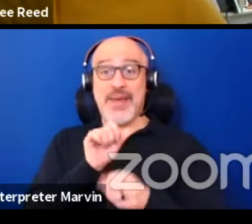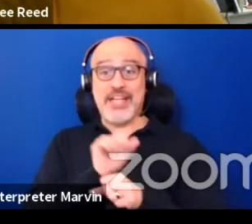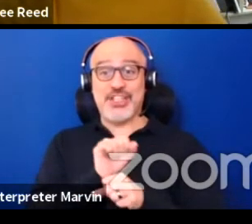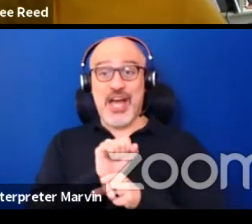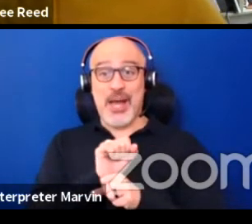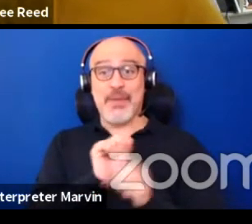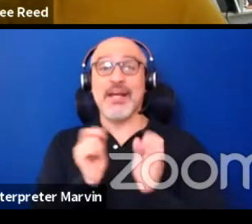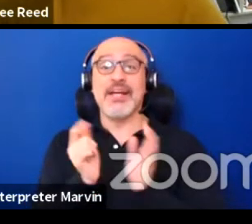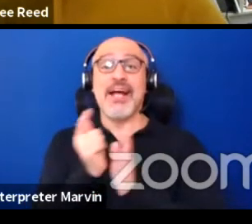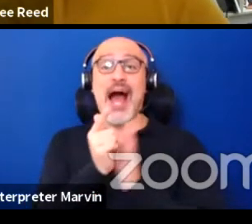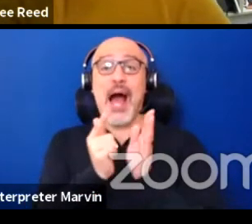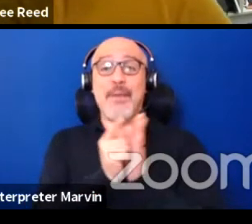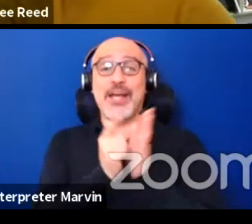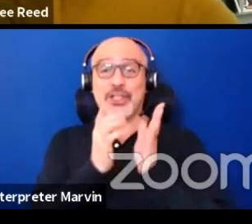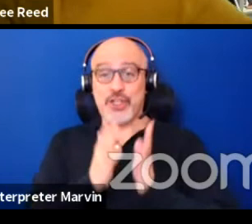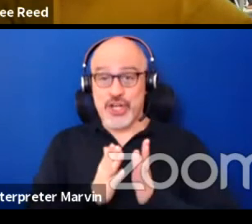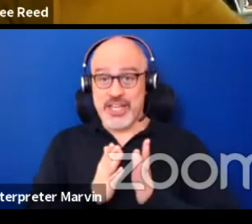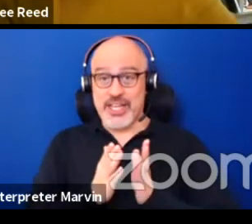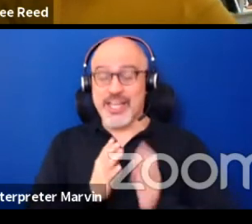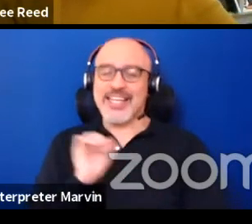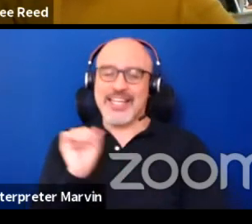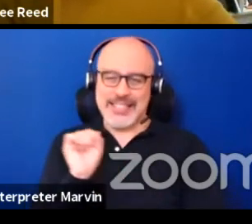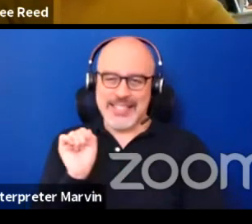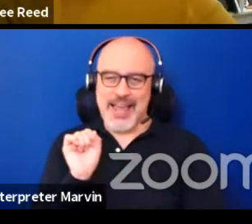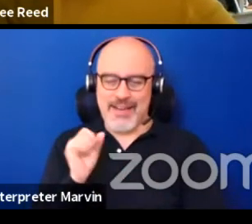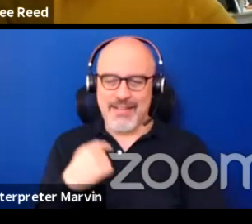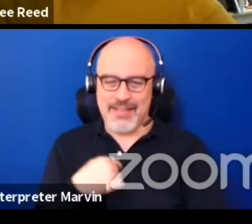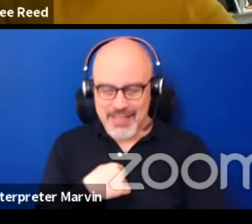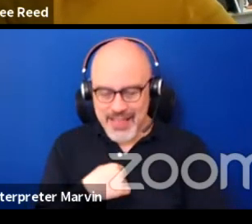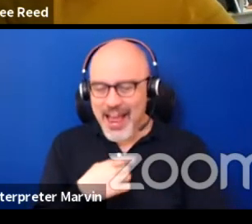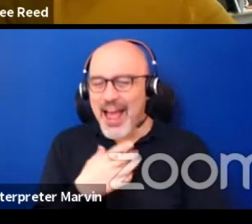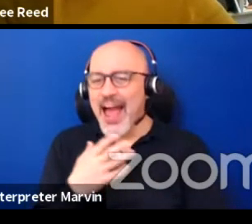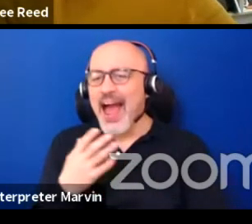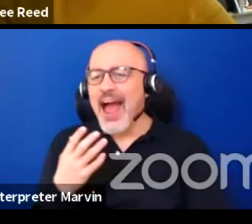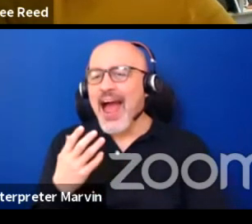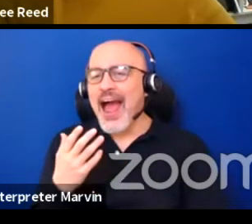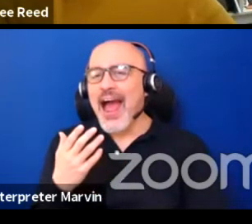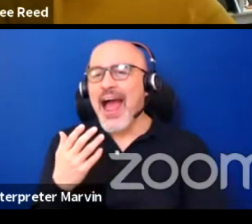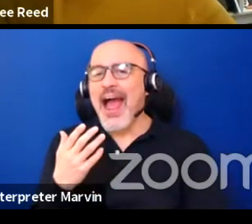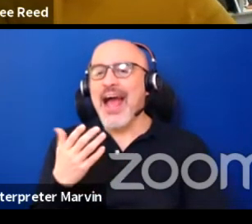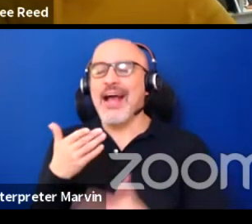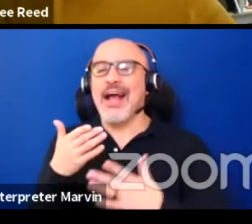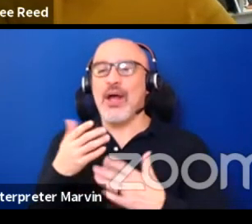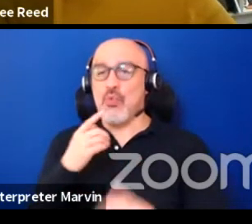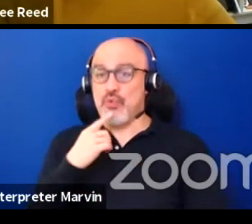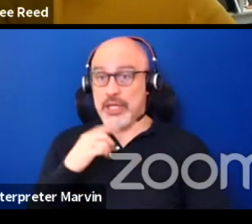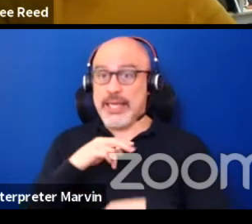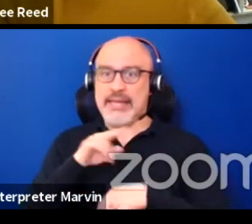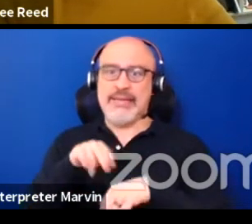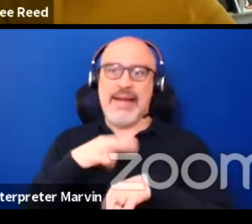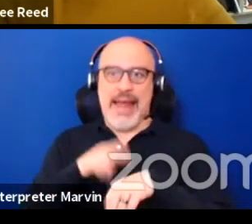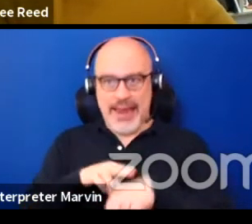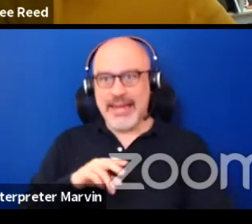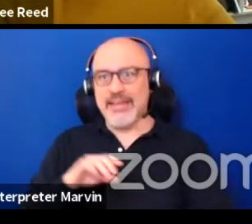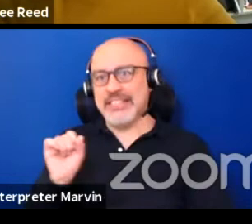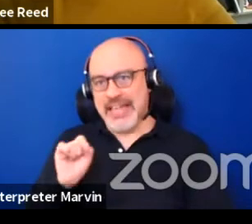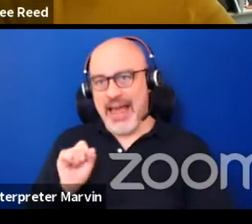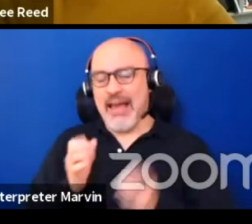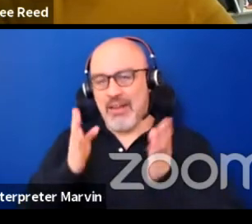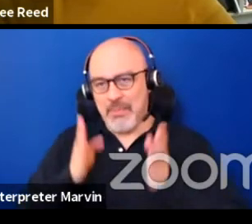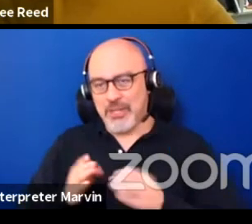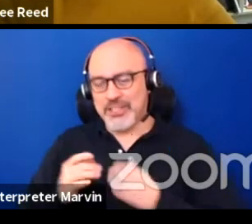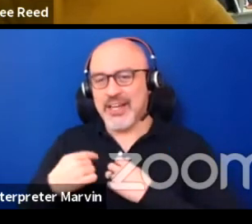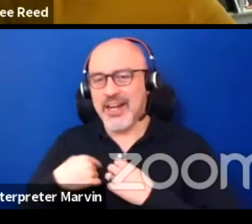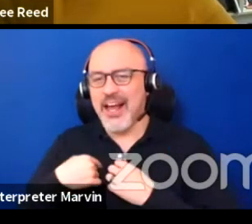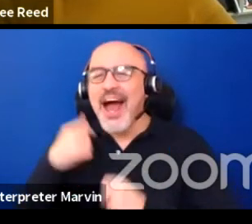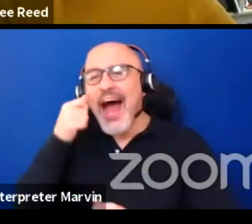attorney in Seattle. I am a native Seattleite, so I can